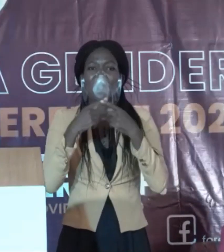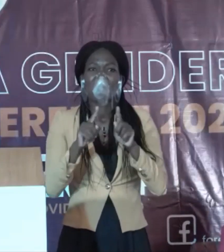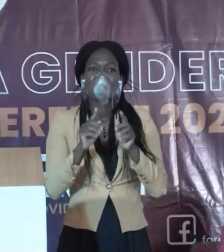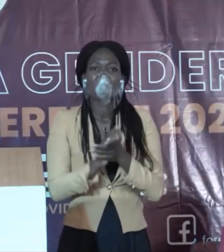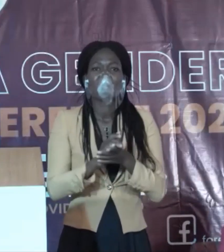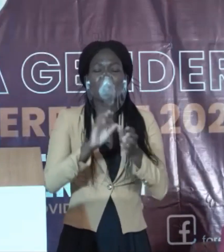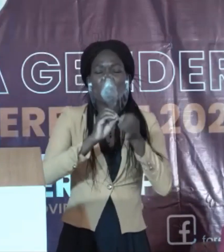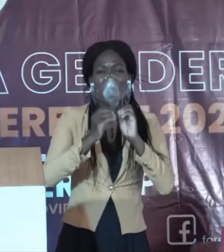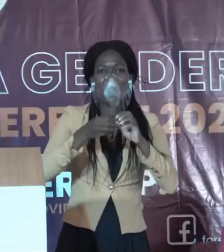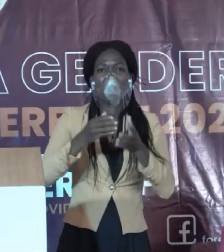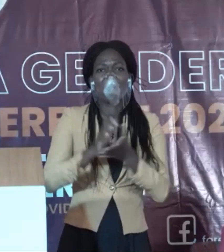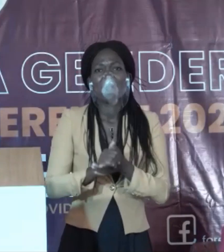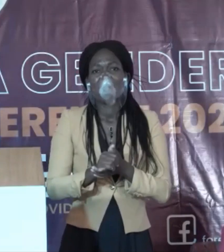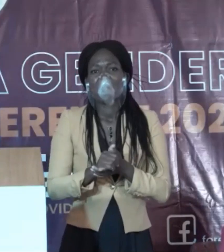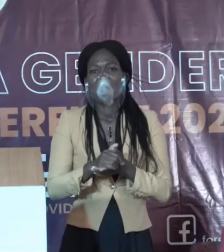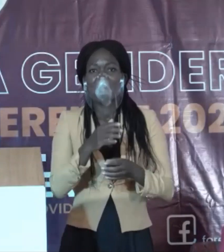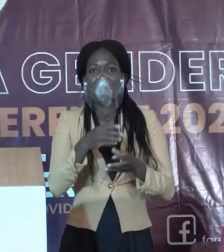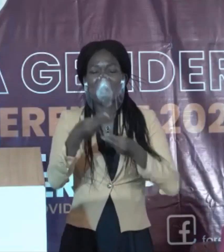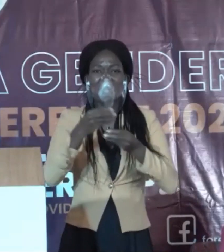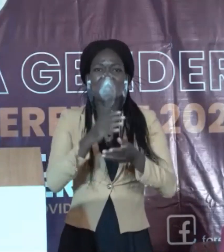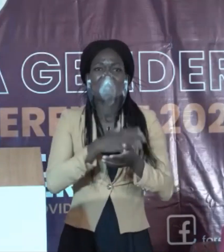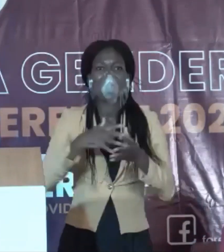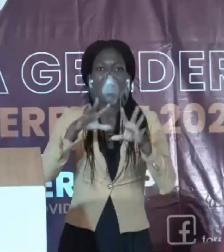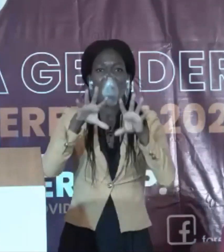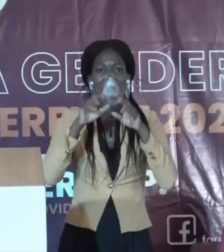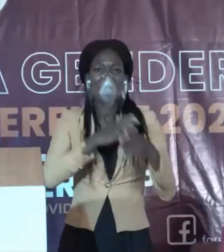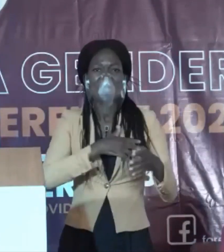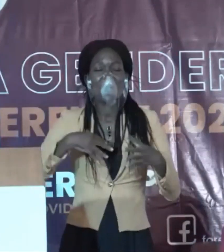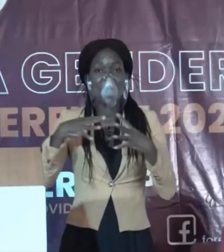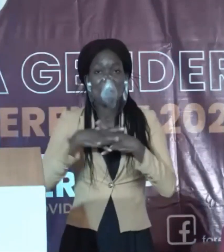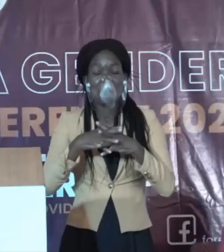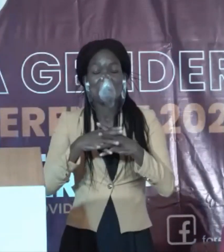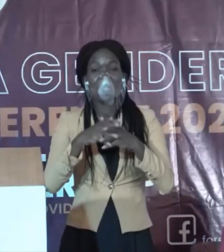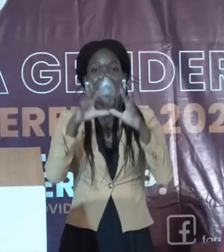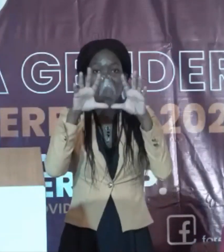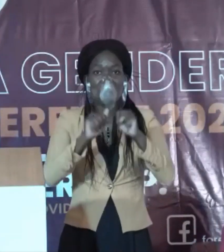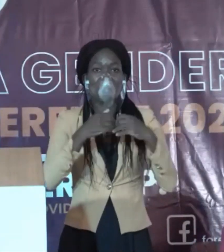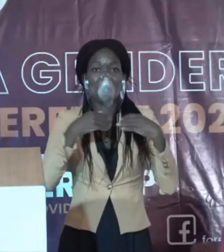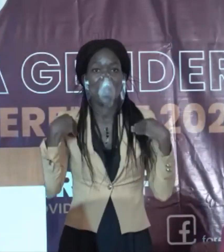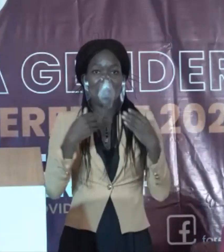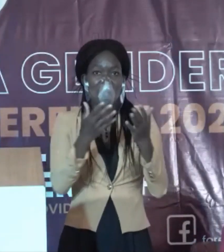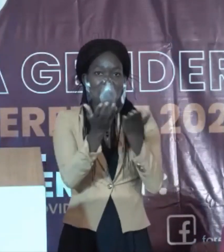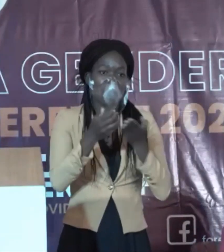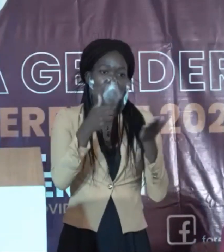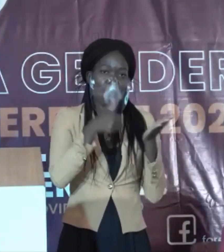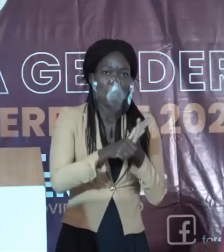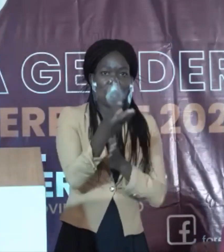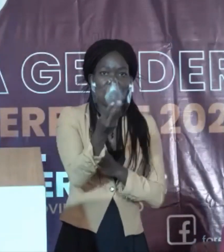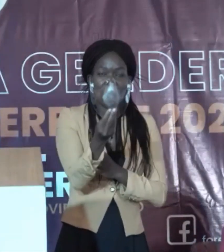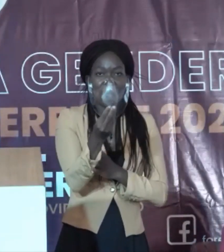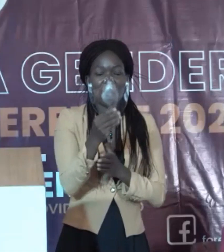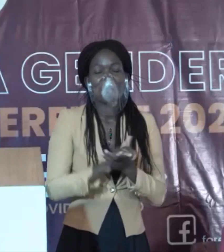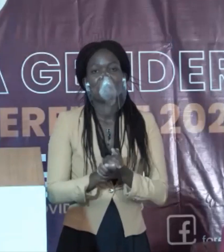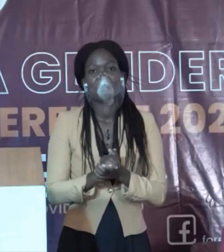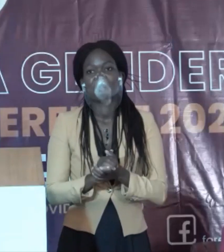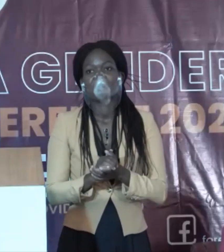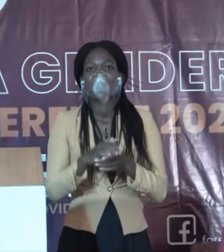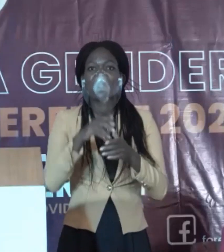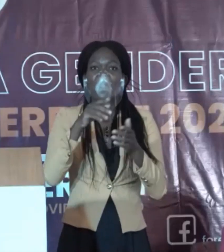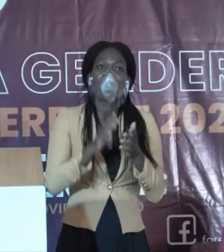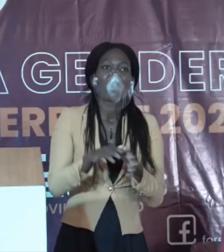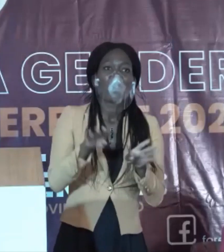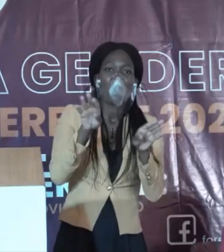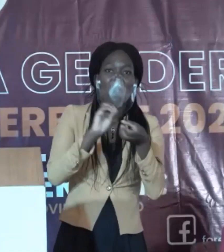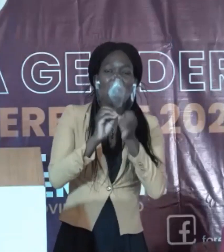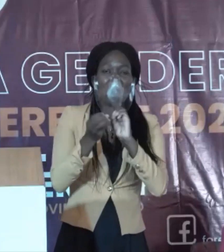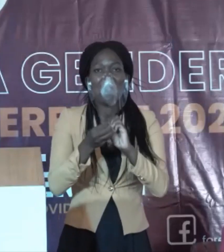services, businesswomen have benefited access to credit, capacity building on marketing, product testing, branding to meet